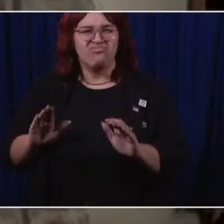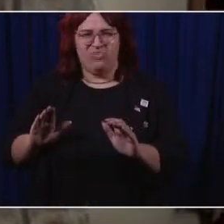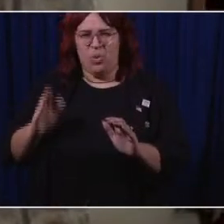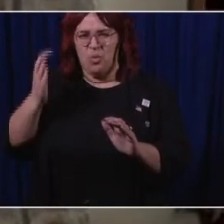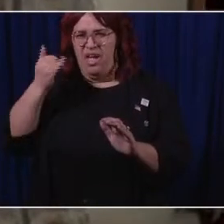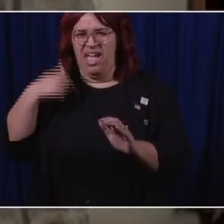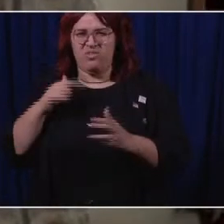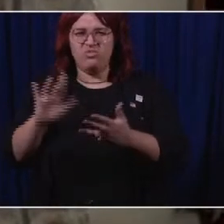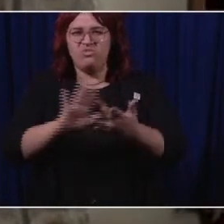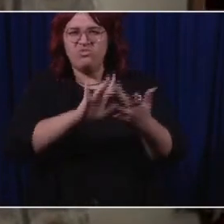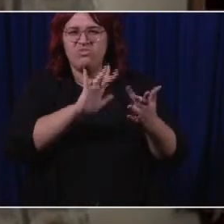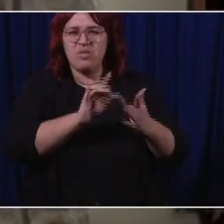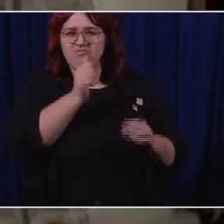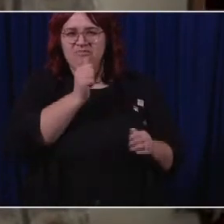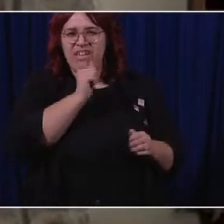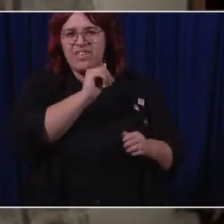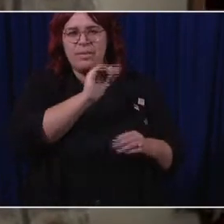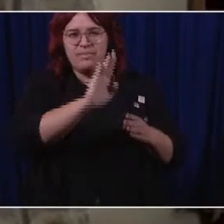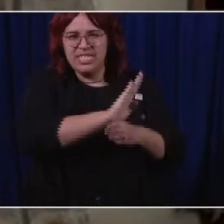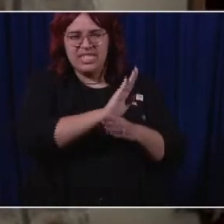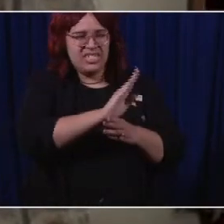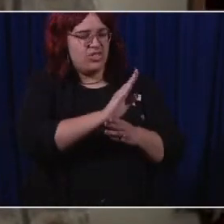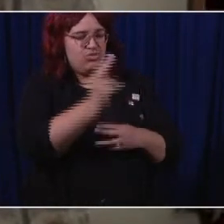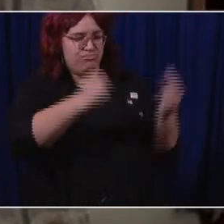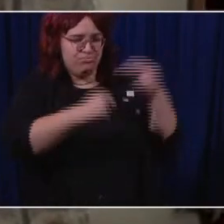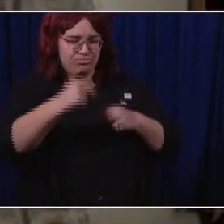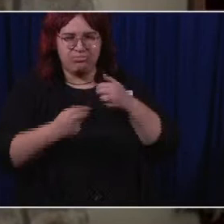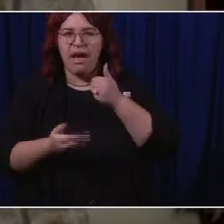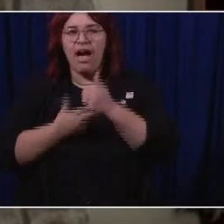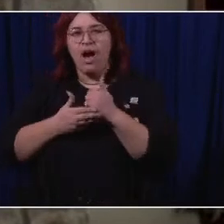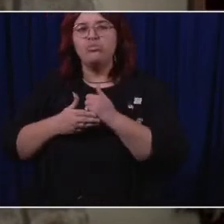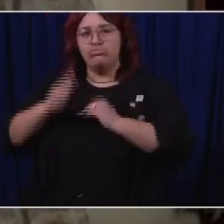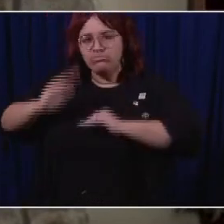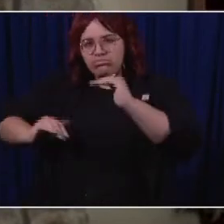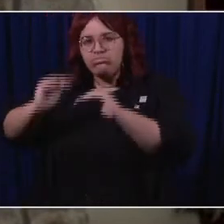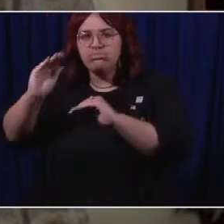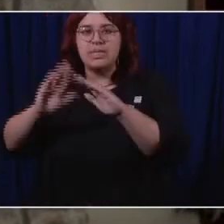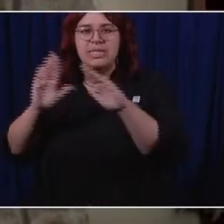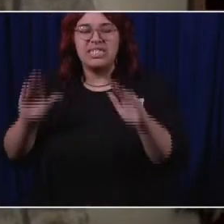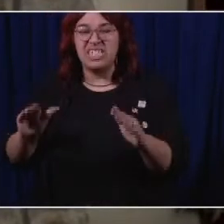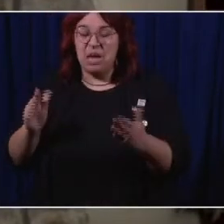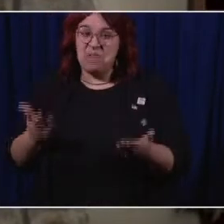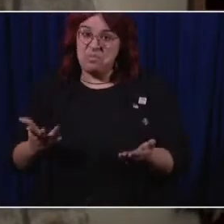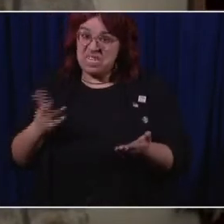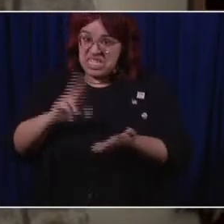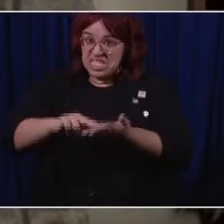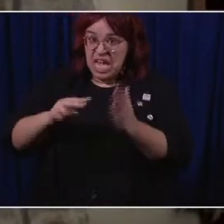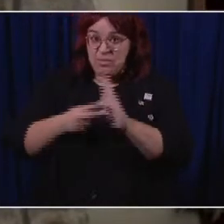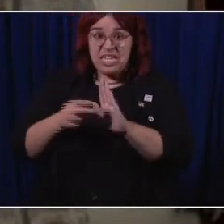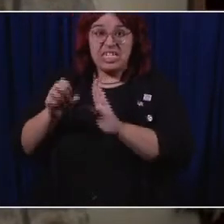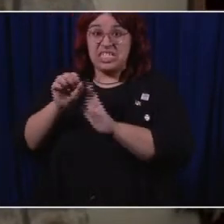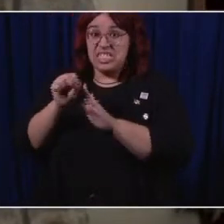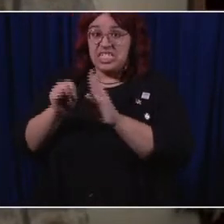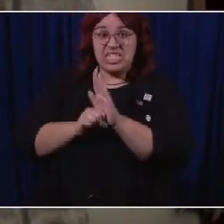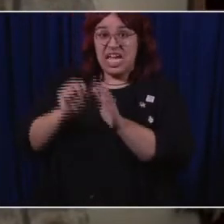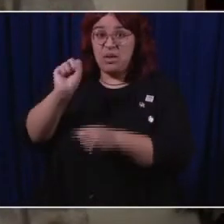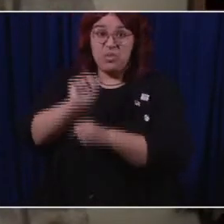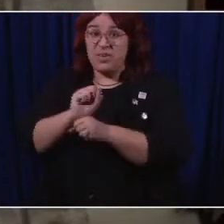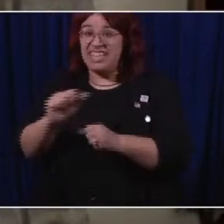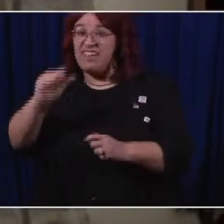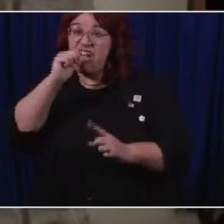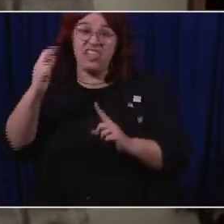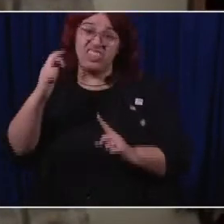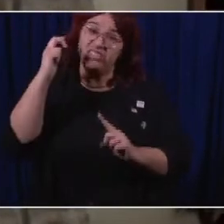enough over the years in recruiting top talent into state government? And what do we do when these people go home? Well, this is